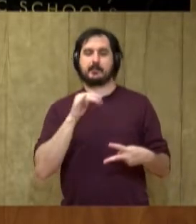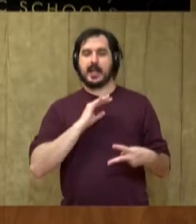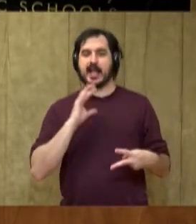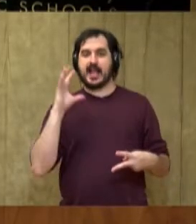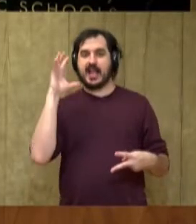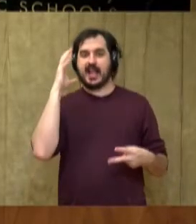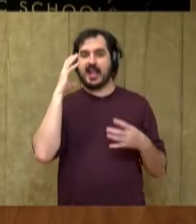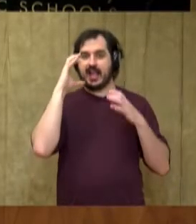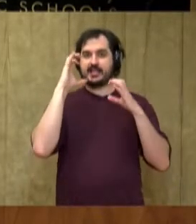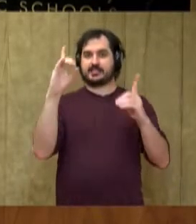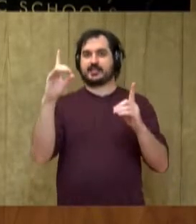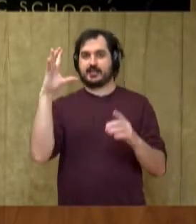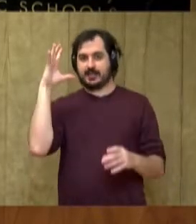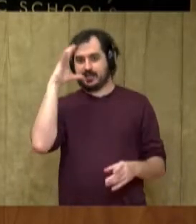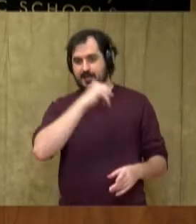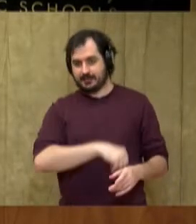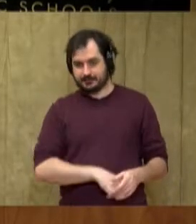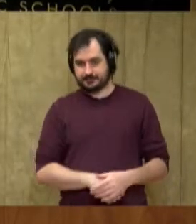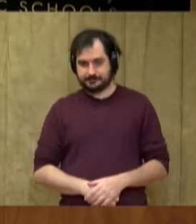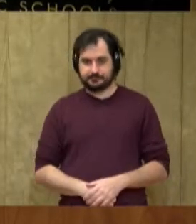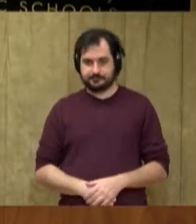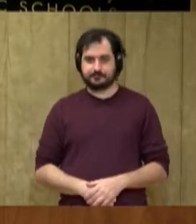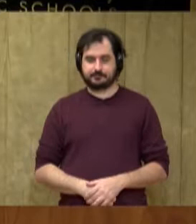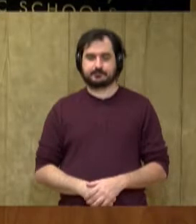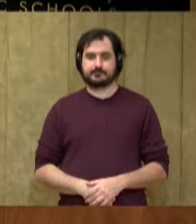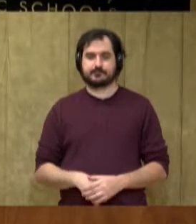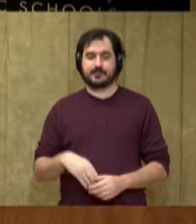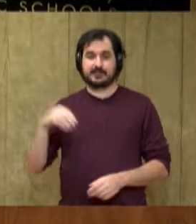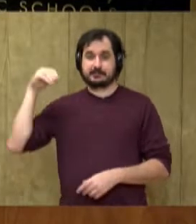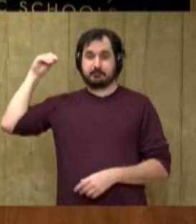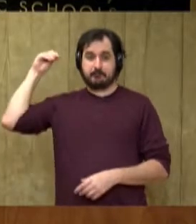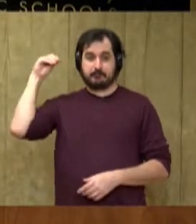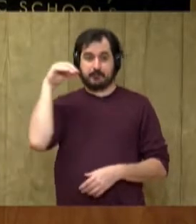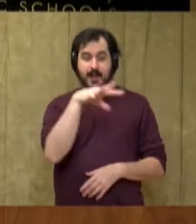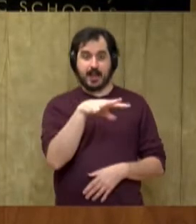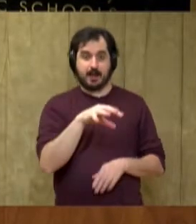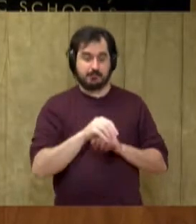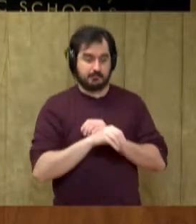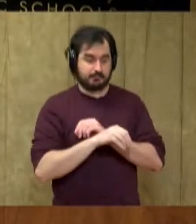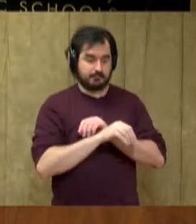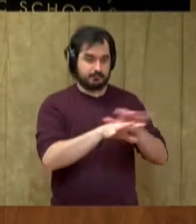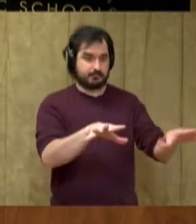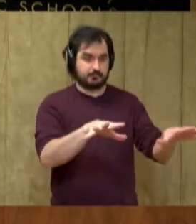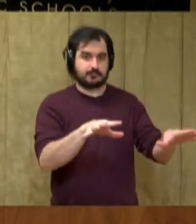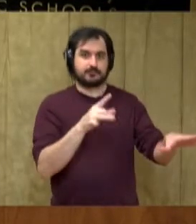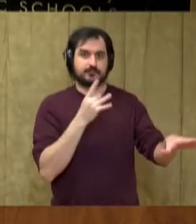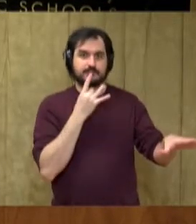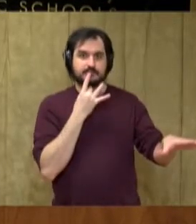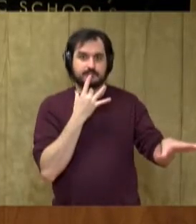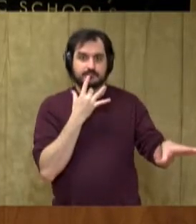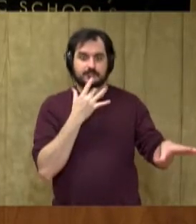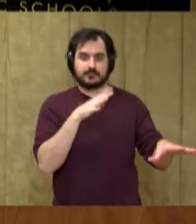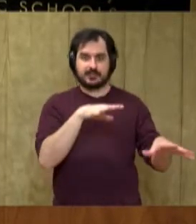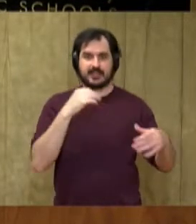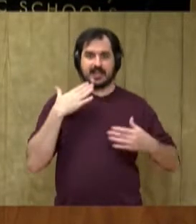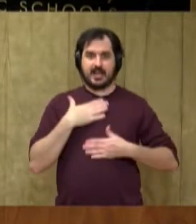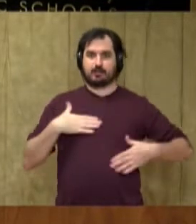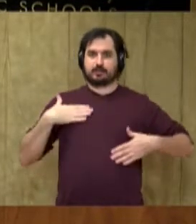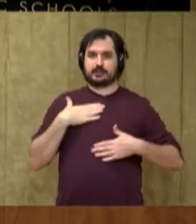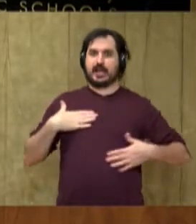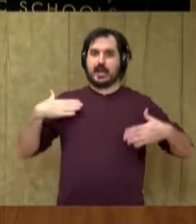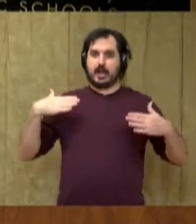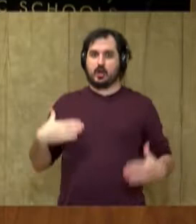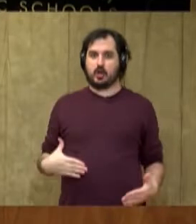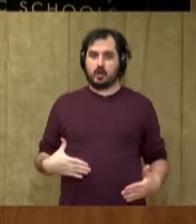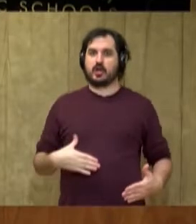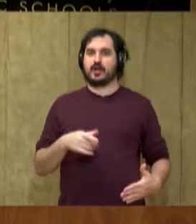guess. Let's look at it in a sentence. The spotlight will illuminate the entertainer so that everyone in the audience will be able to